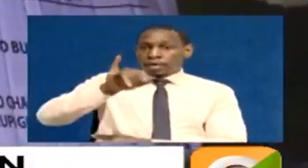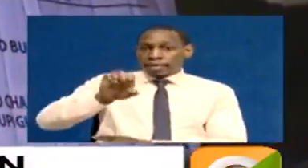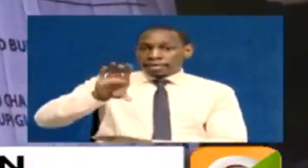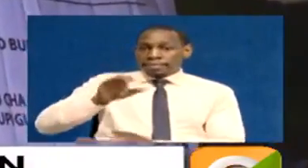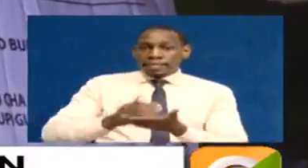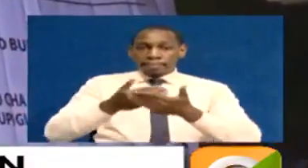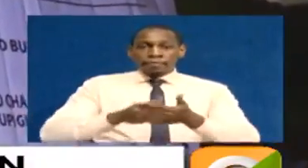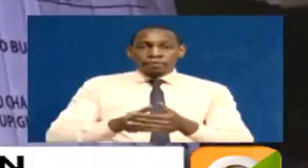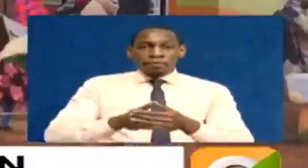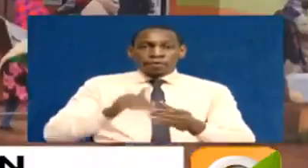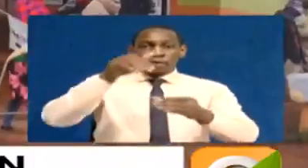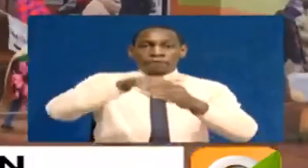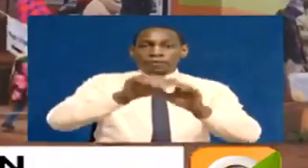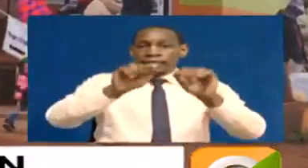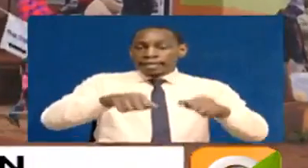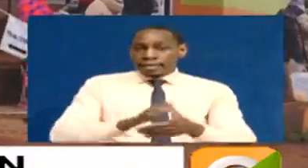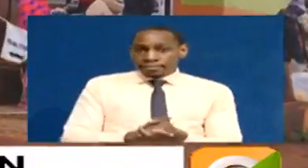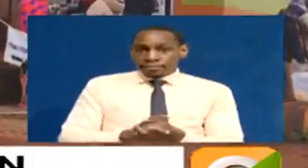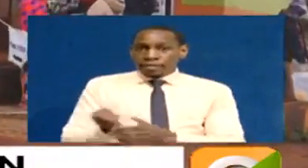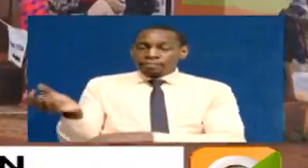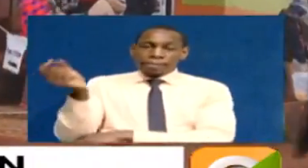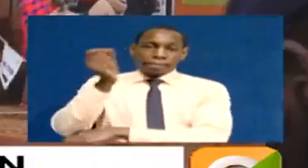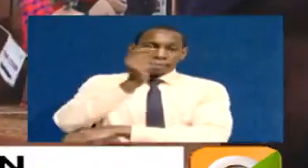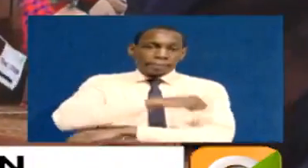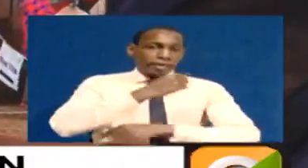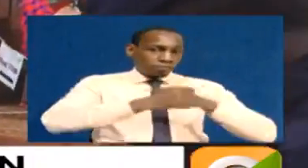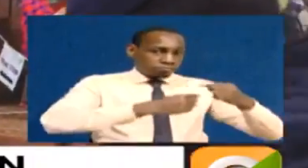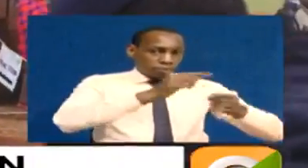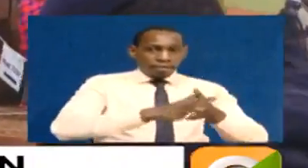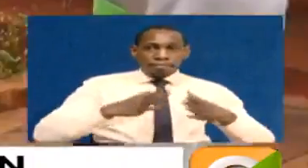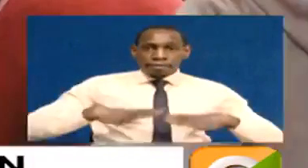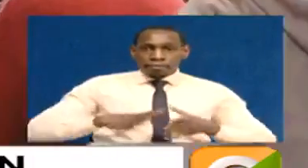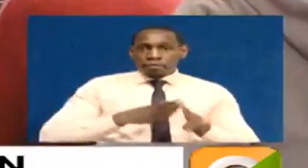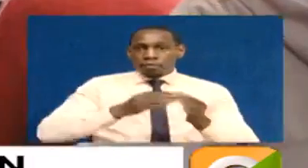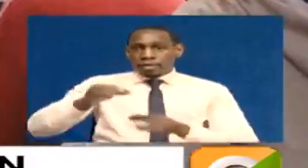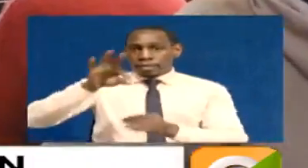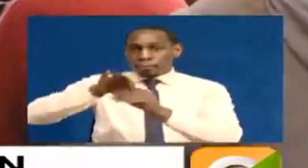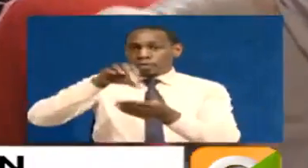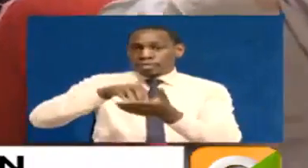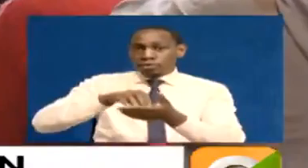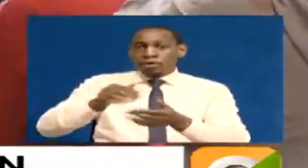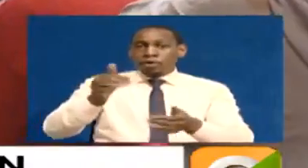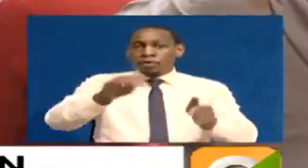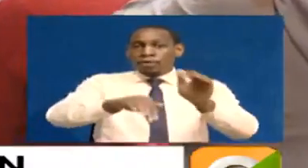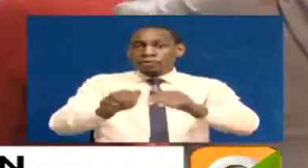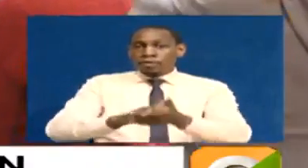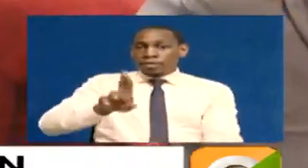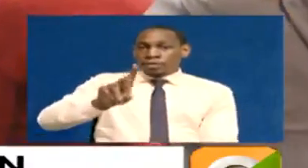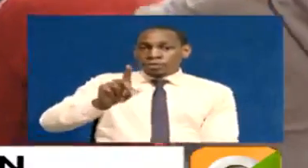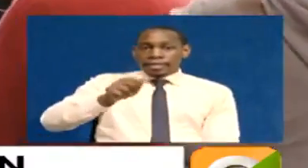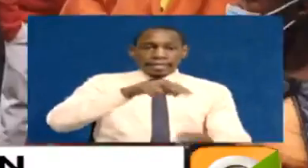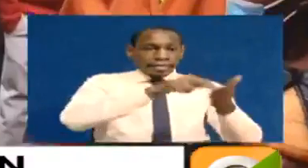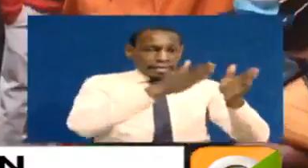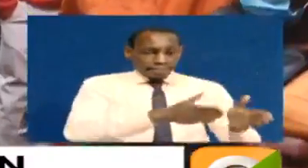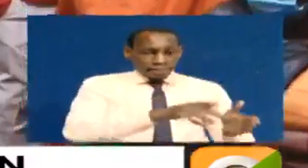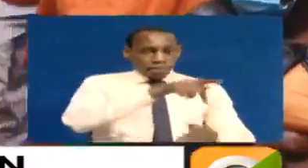IEBC before casting their votes. As the day progressed, residents went to polling stations to cast their votes, UDA candidate